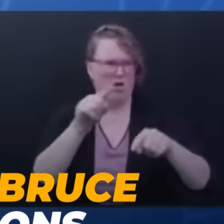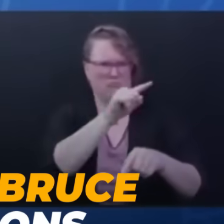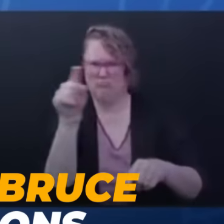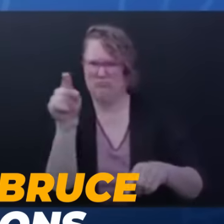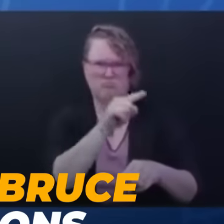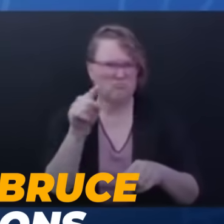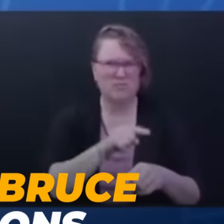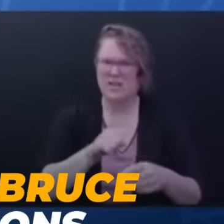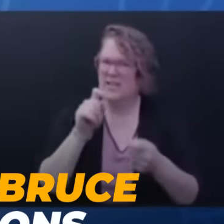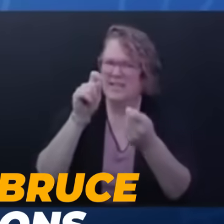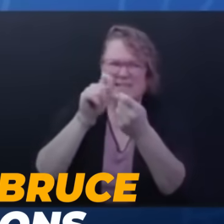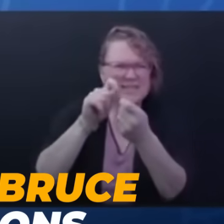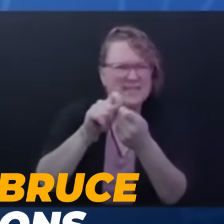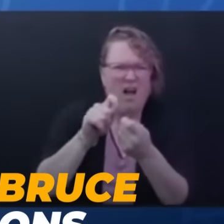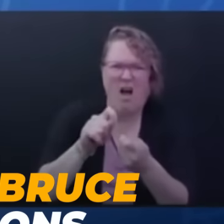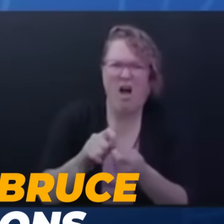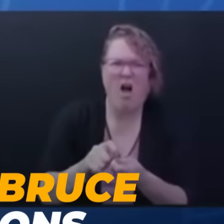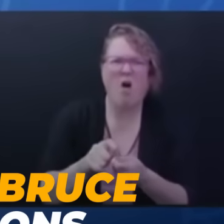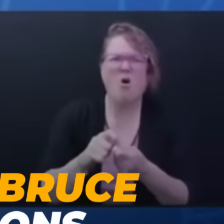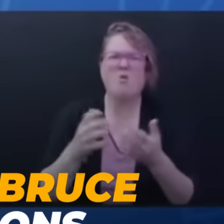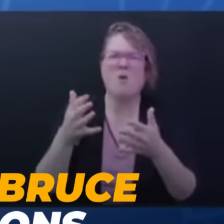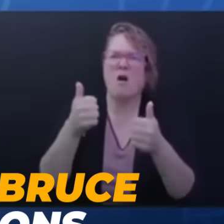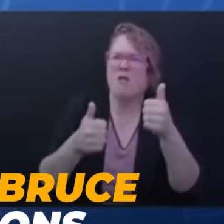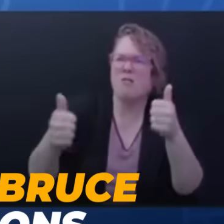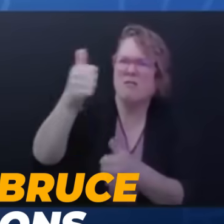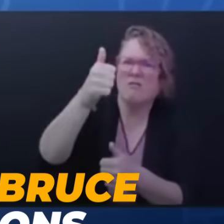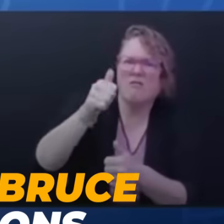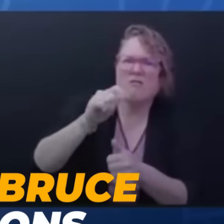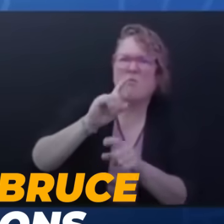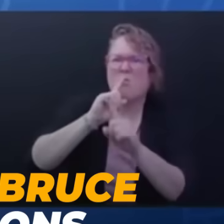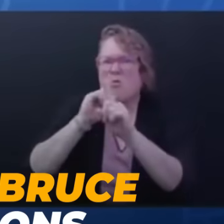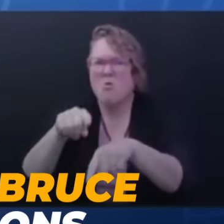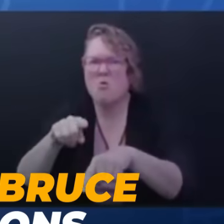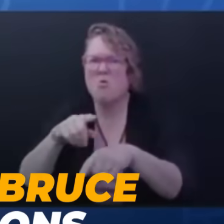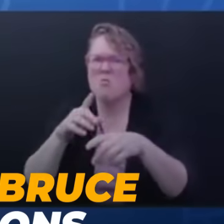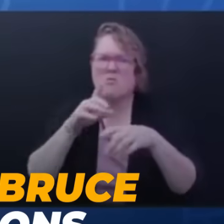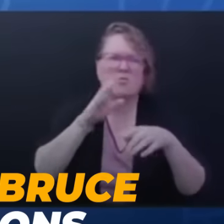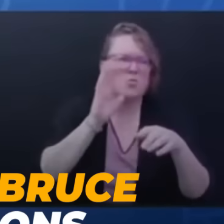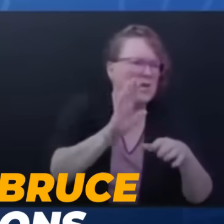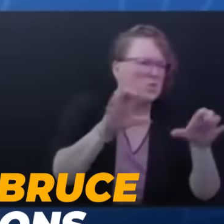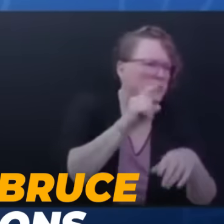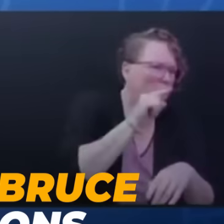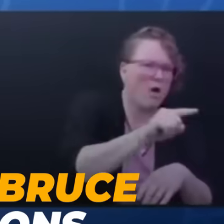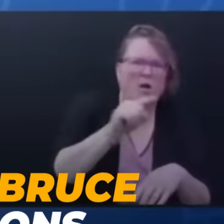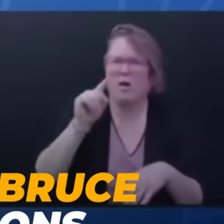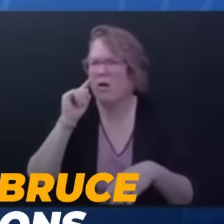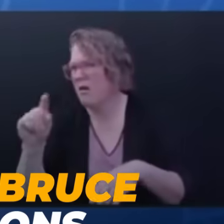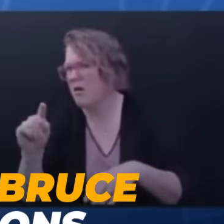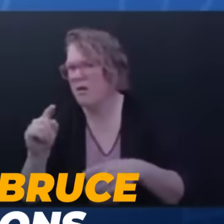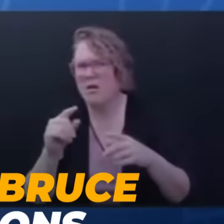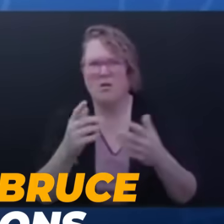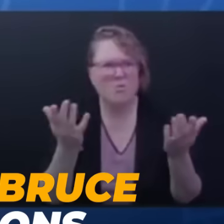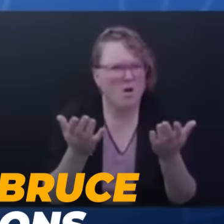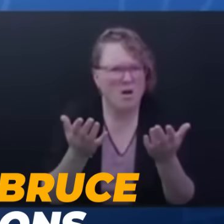of either the Pakistanis or the Indians moving forward? And there was also a note expressing condolences about civilians killed